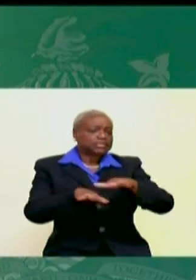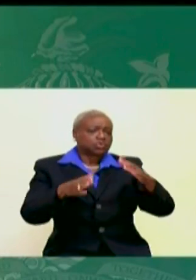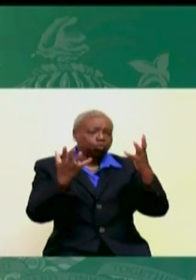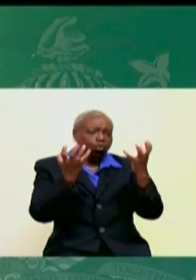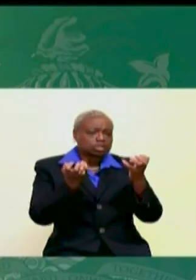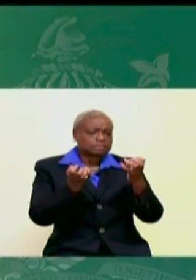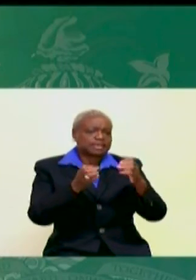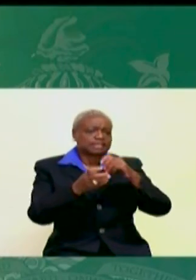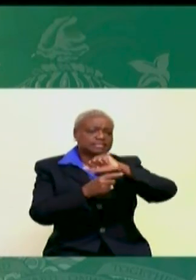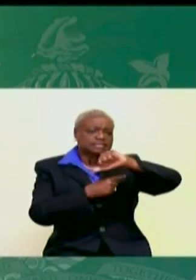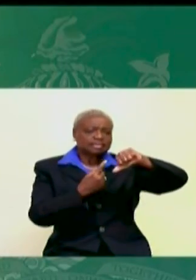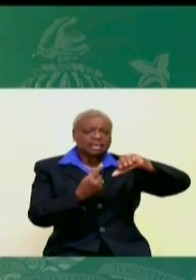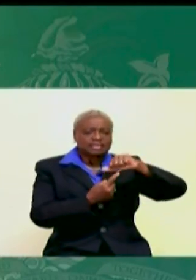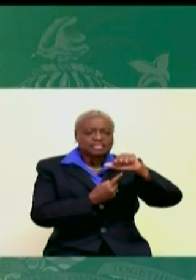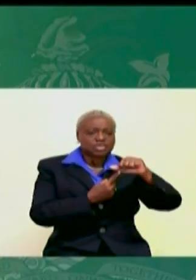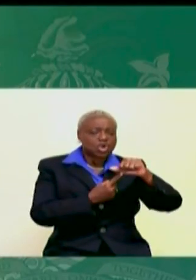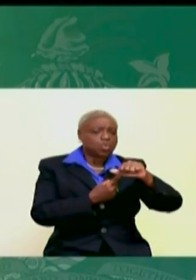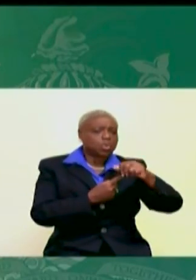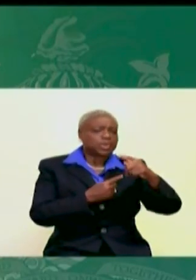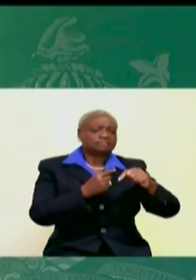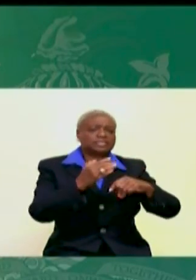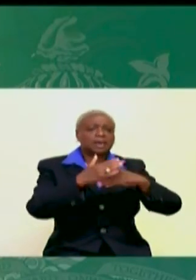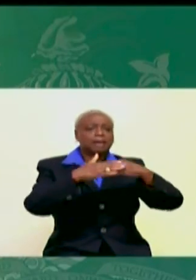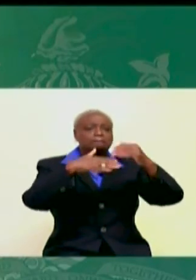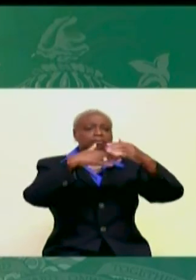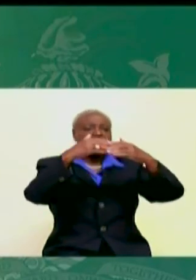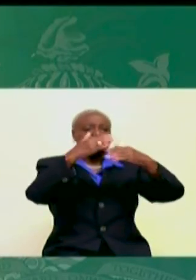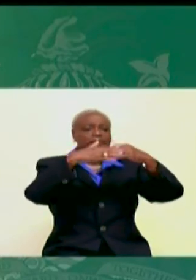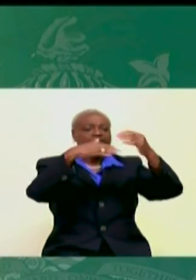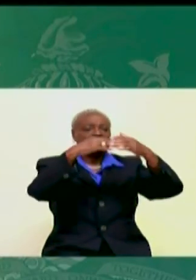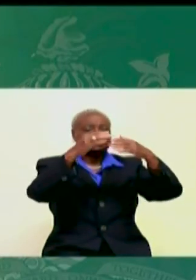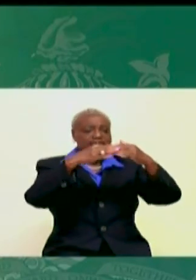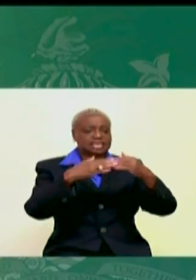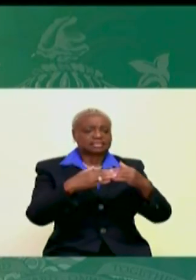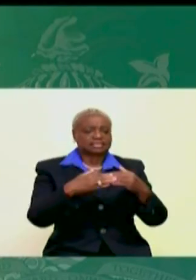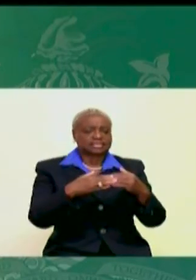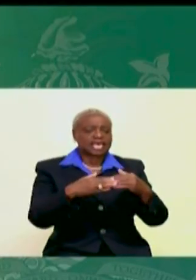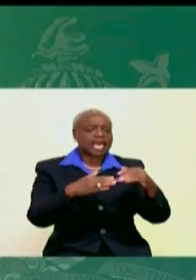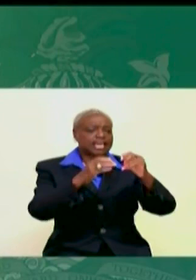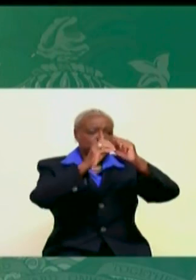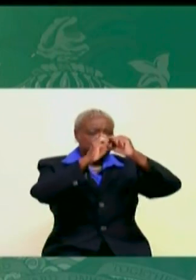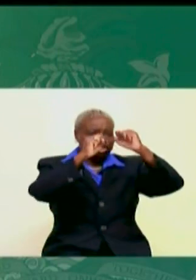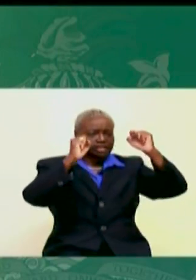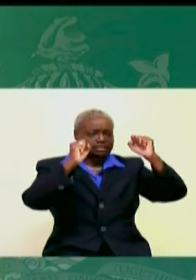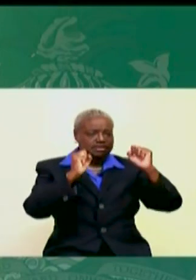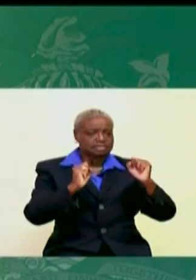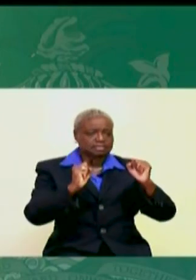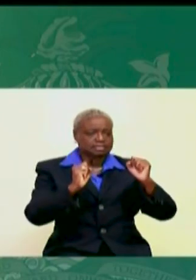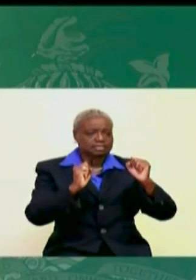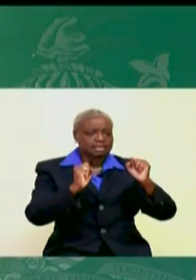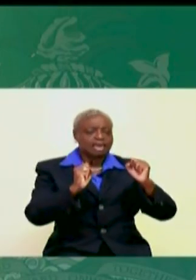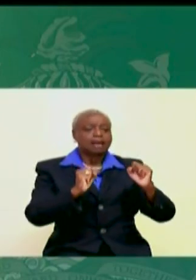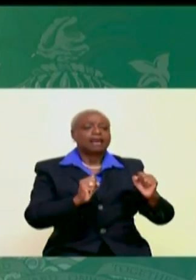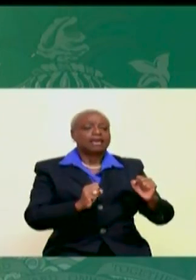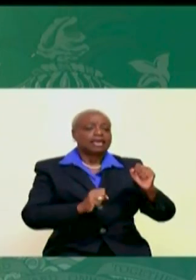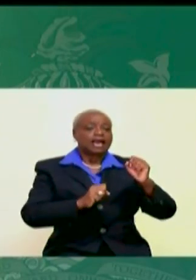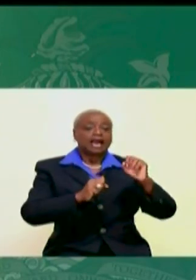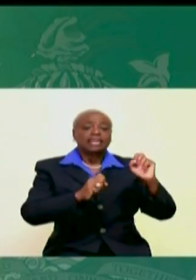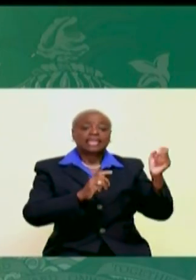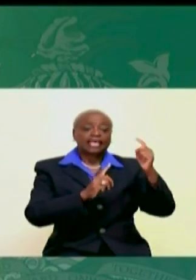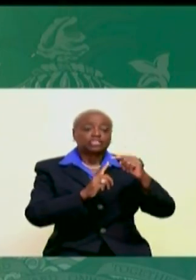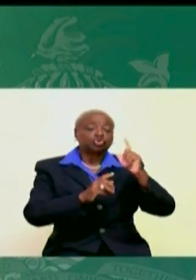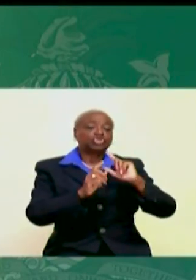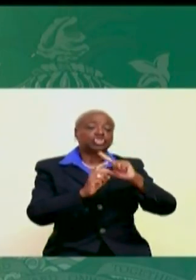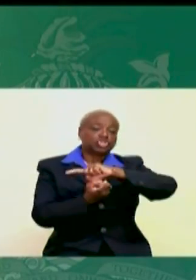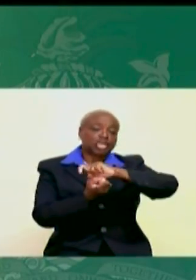and more. I'd like to get out of the business and I'd like to build less and less and less. But unless you change the society, unless